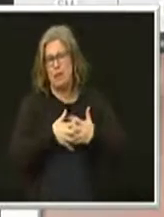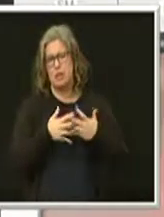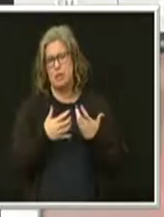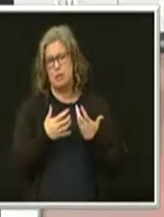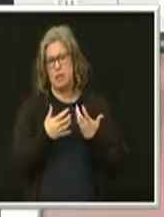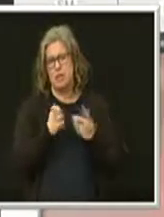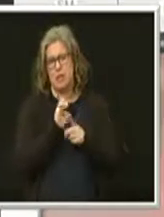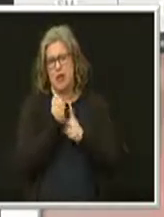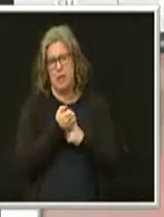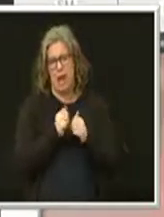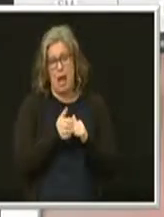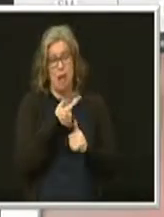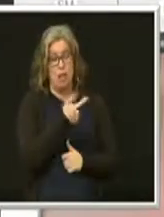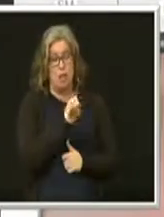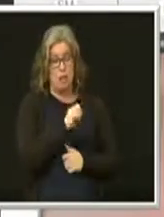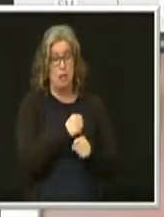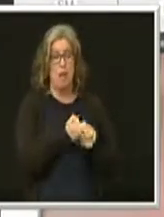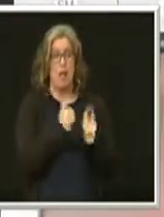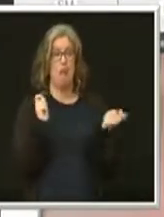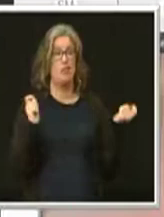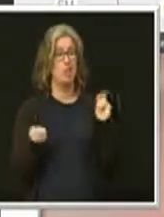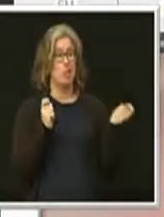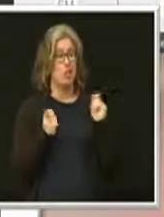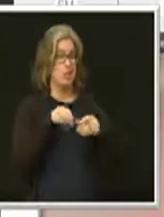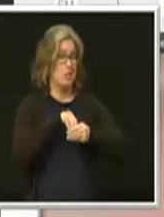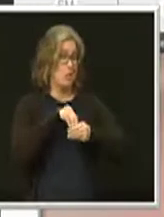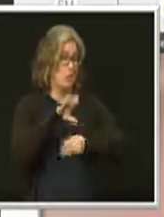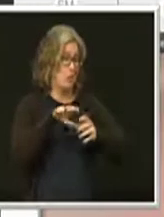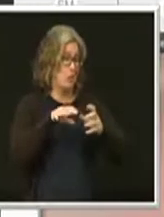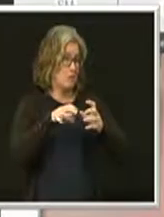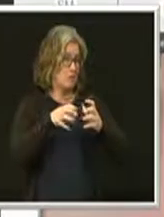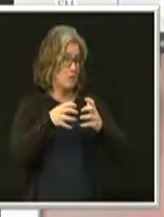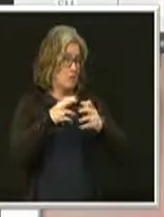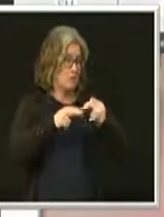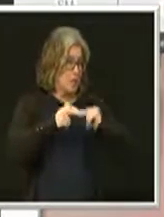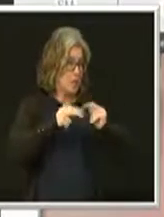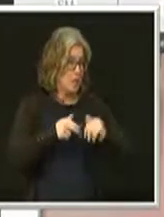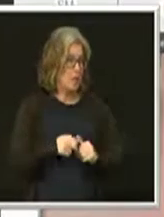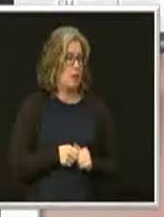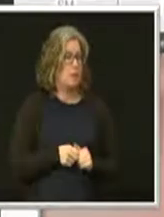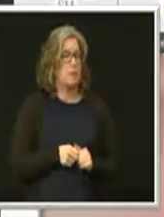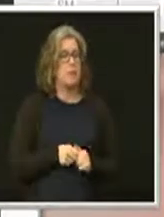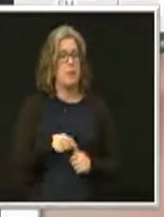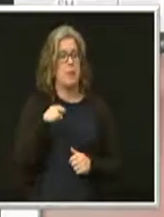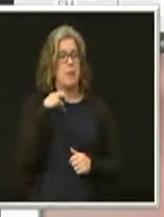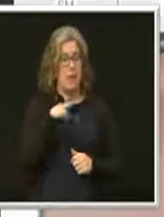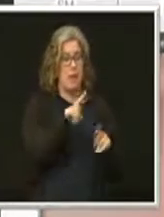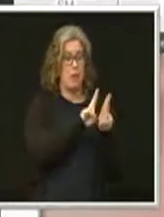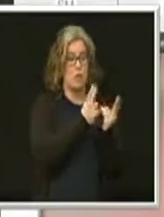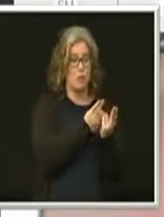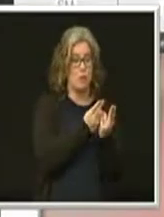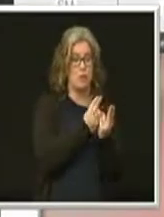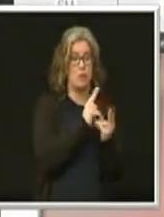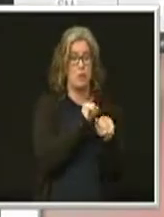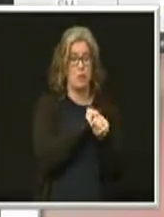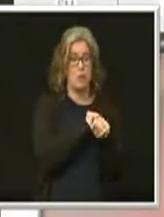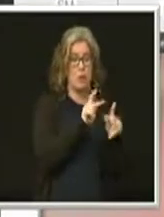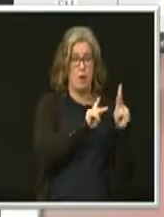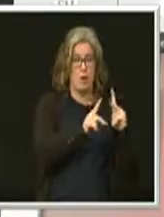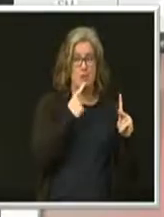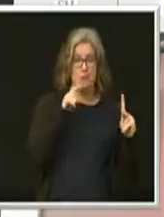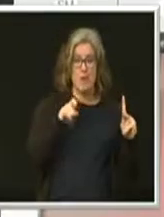environment? GE has made a lot of changes inside of their facility. They and the union, the workforce needs to